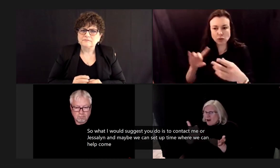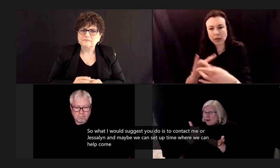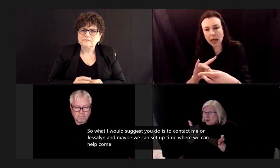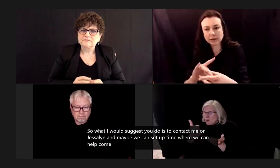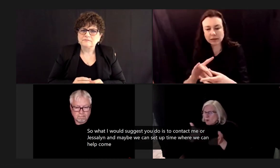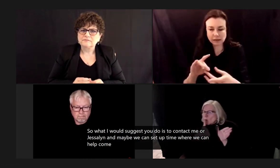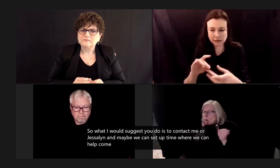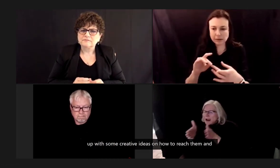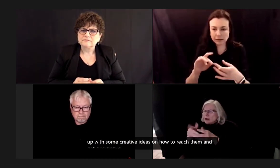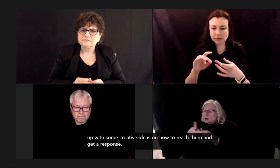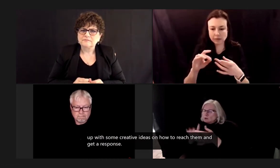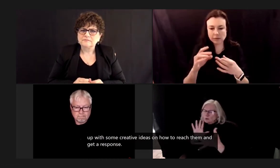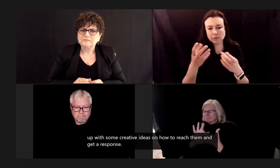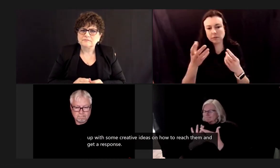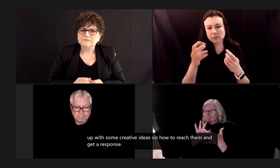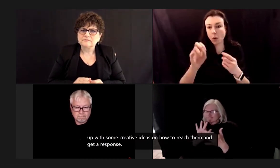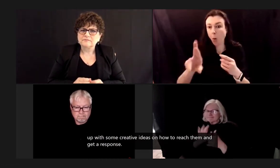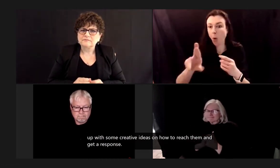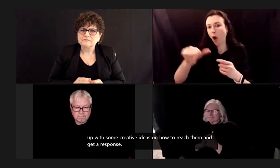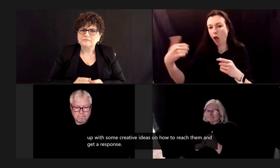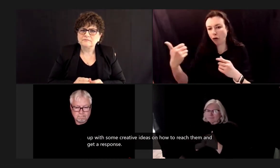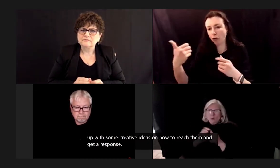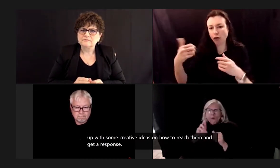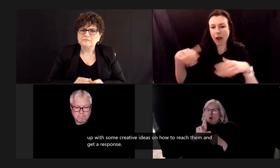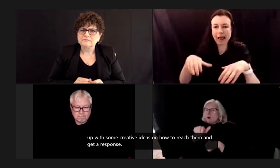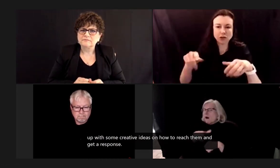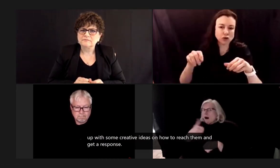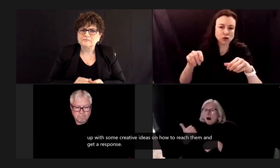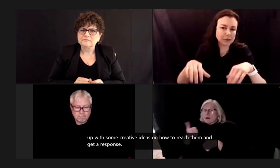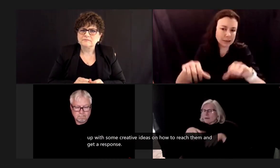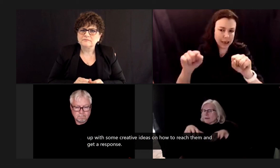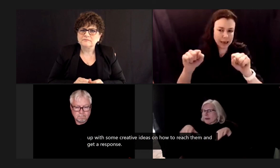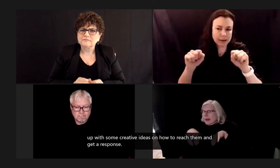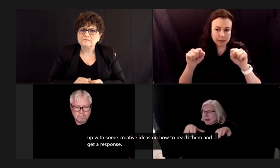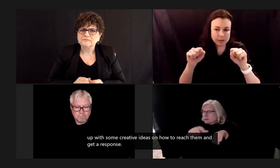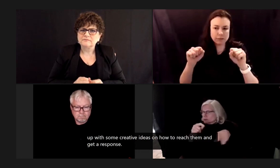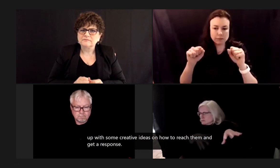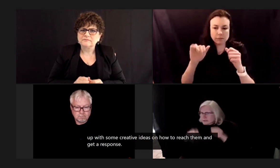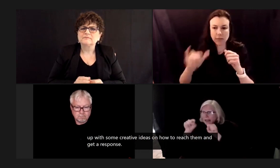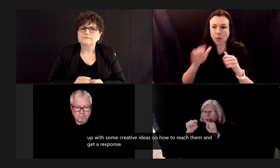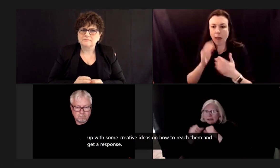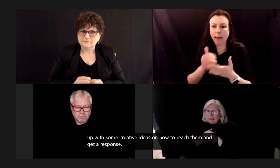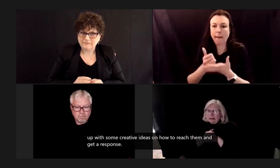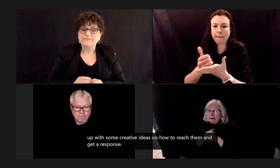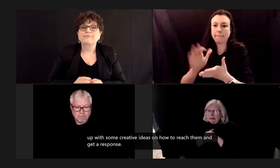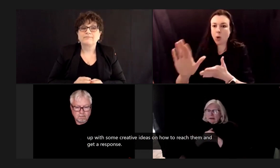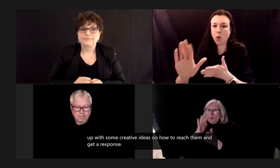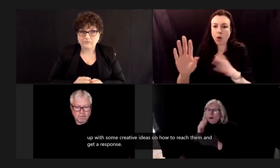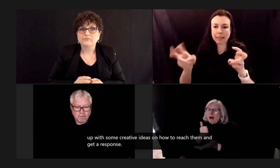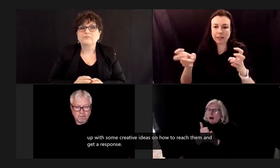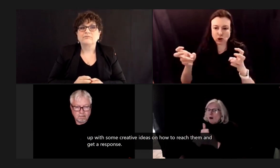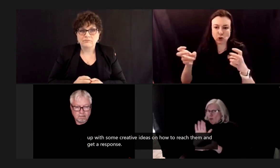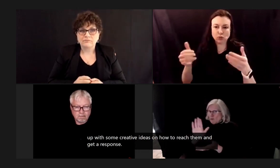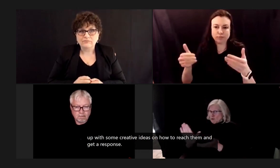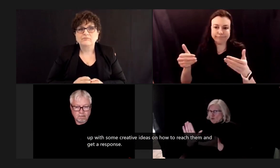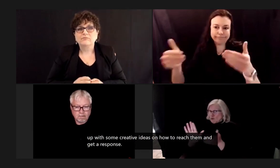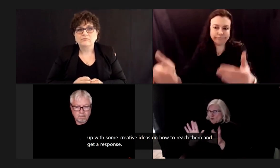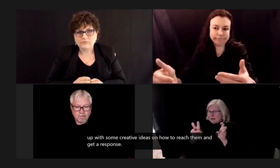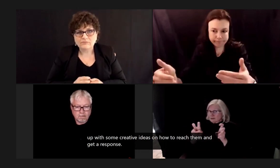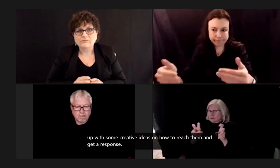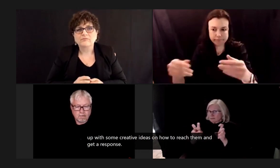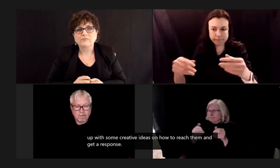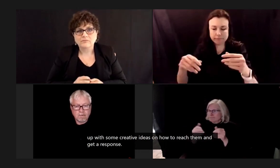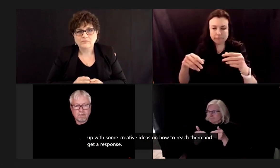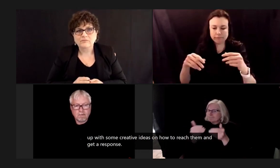make suggestions for some other ways that you can still connect, or other actions that you can take that might